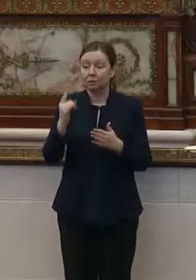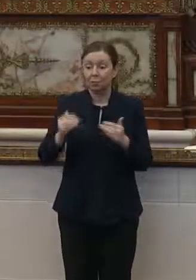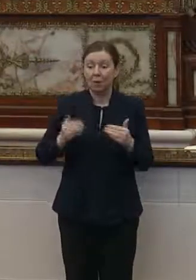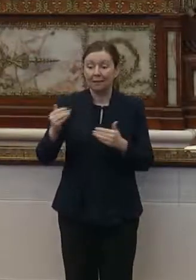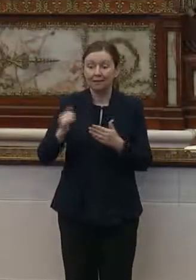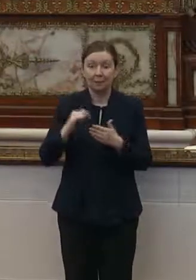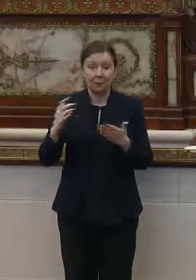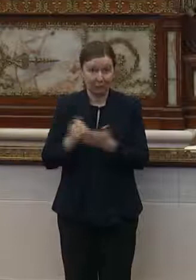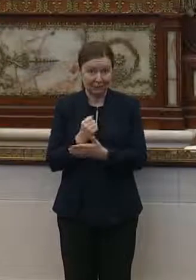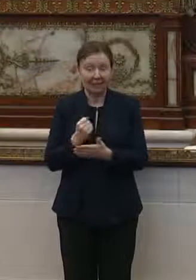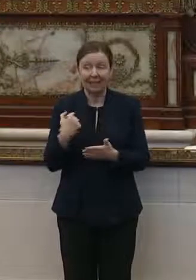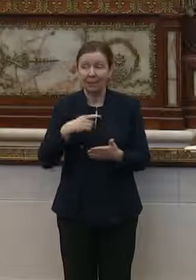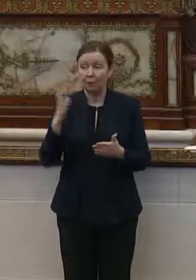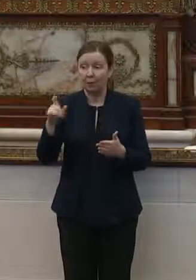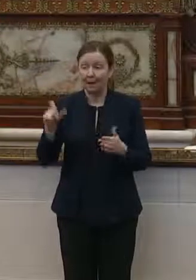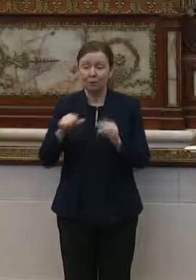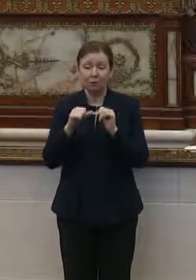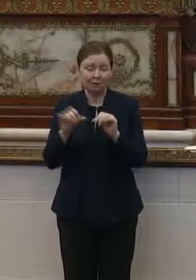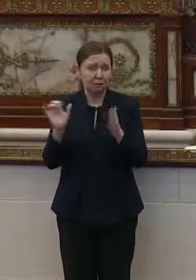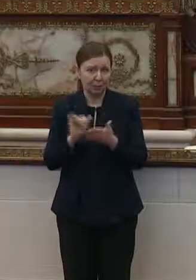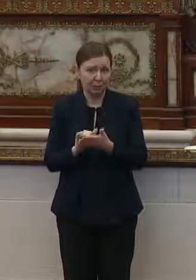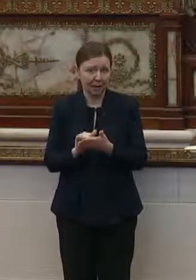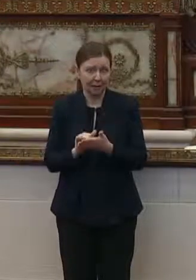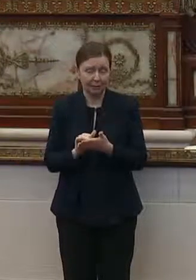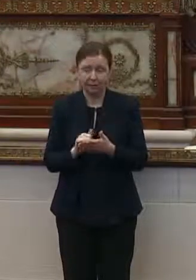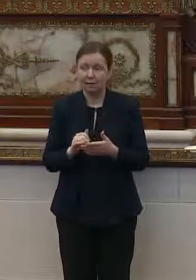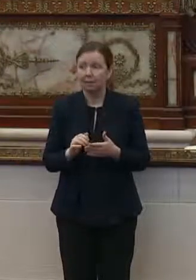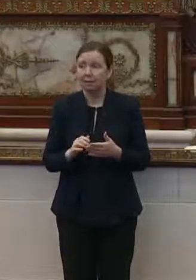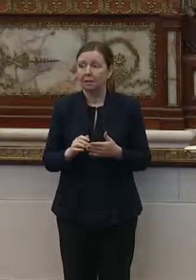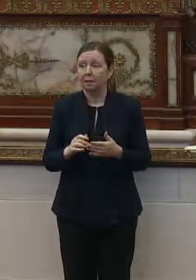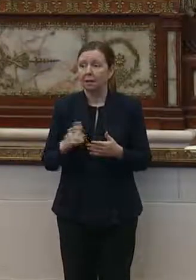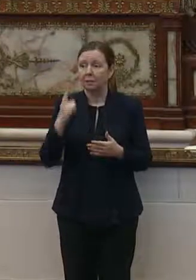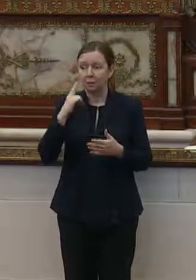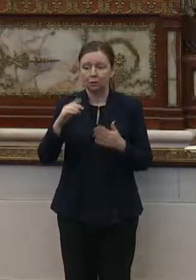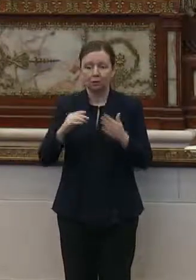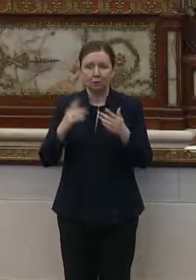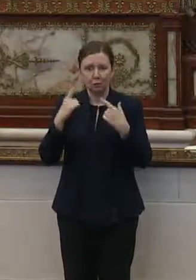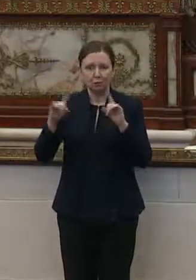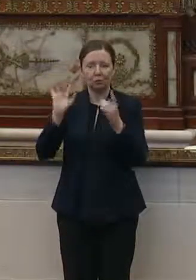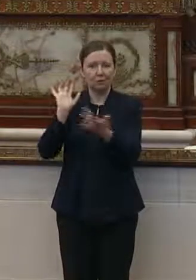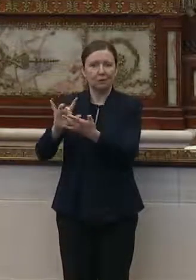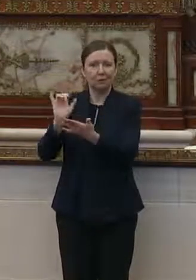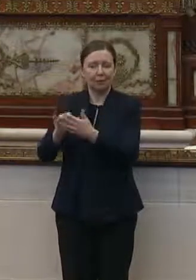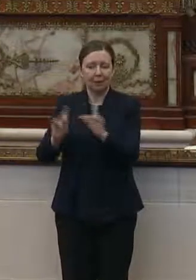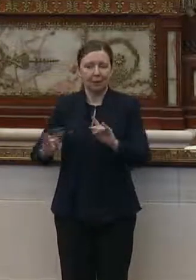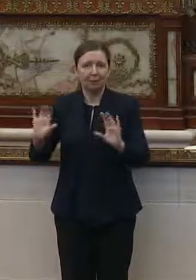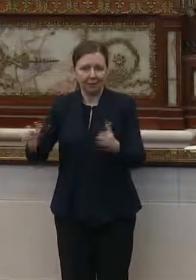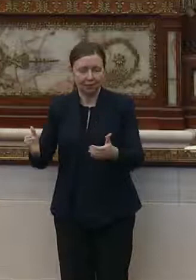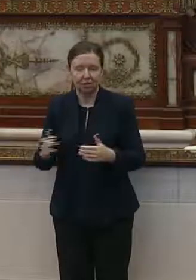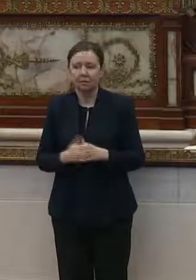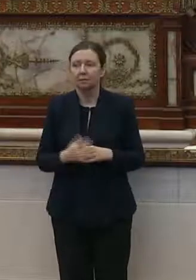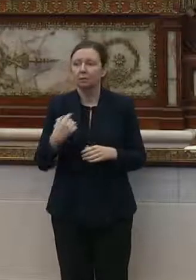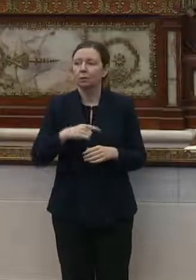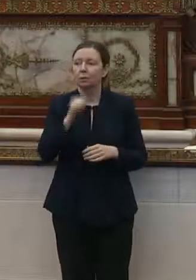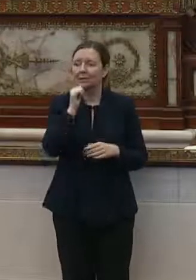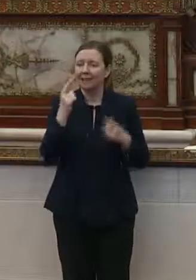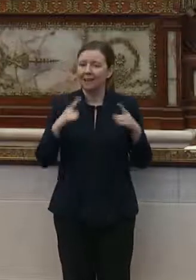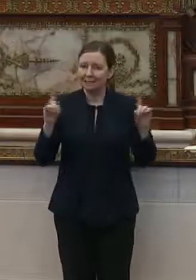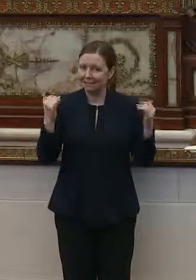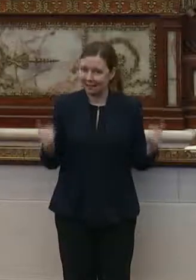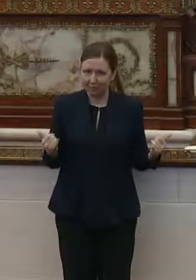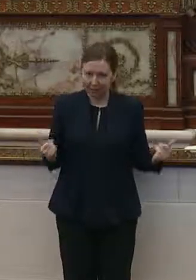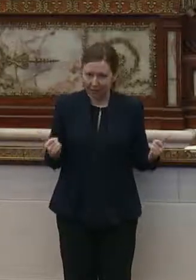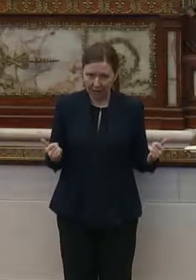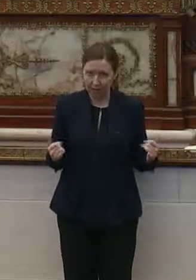we are taking, and we're going to have to continue to do things like that in order to reach that population. We know we are not succeing right now in reaching